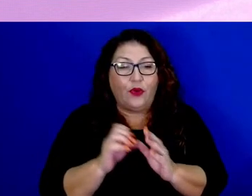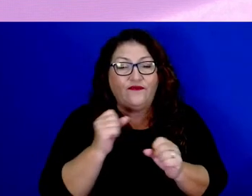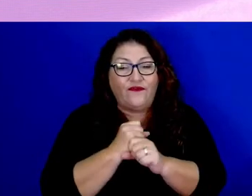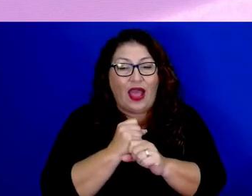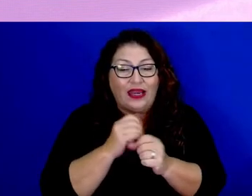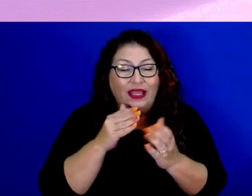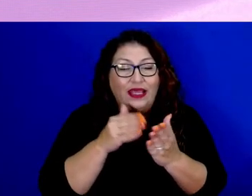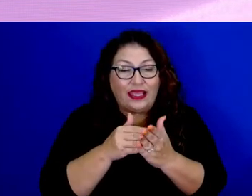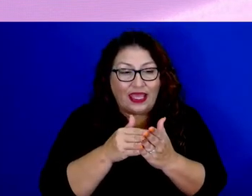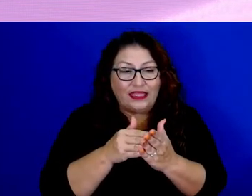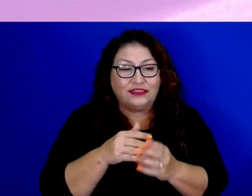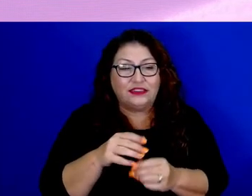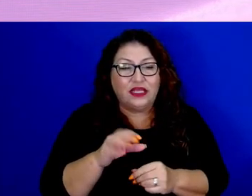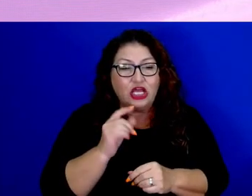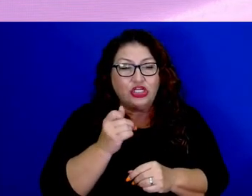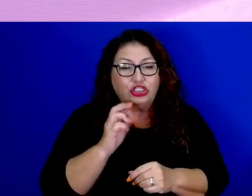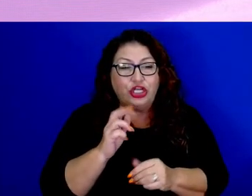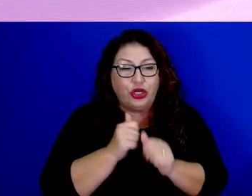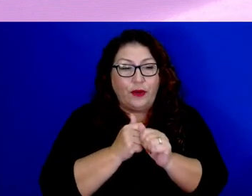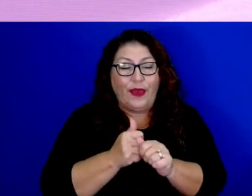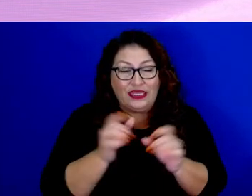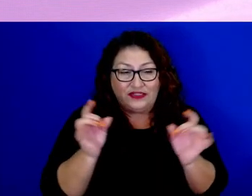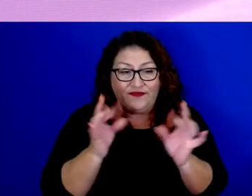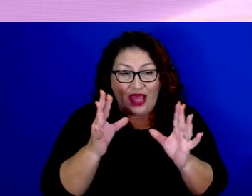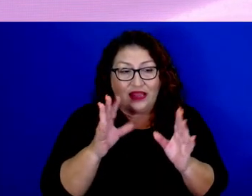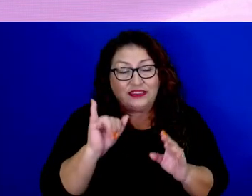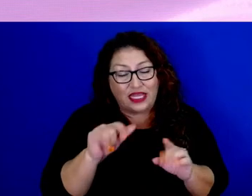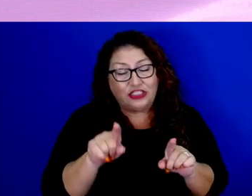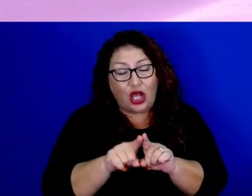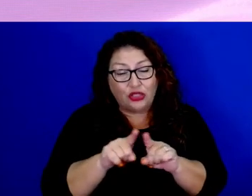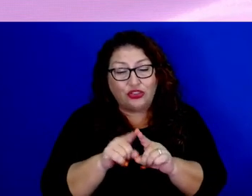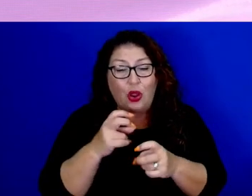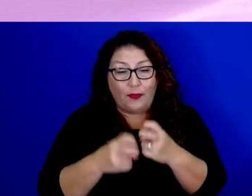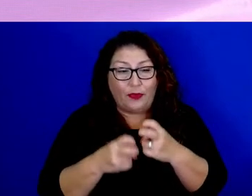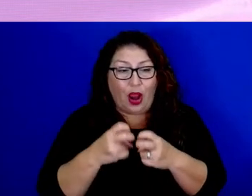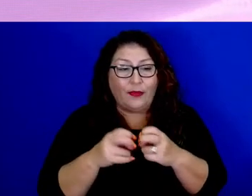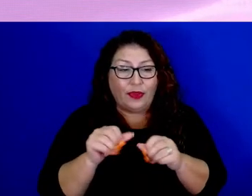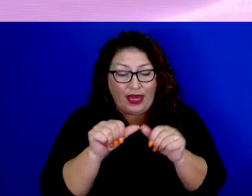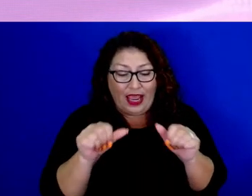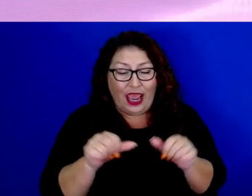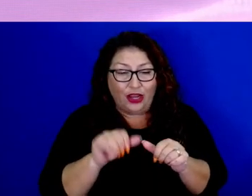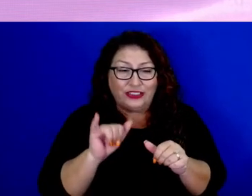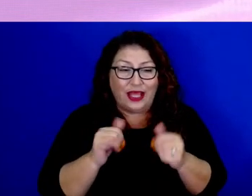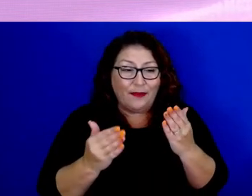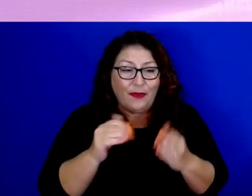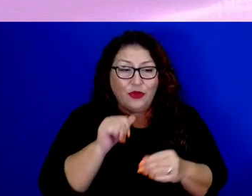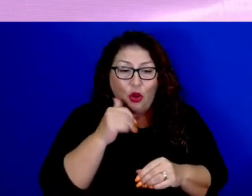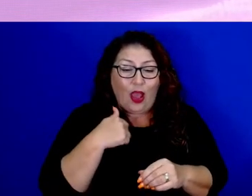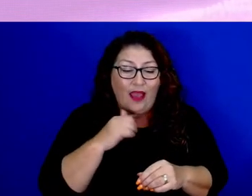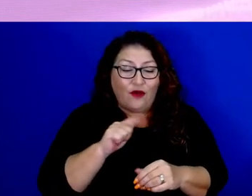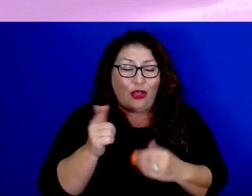gender-based violence, which is also a problem in areas in which maybe you don't have all the services, the police,